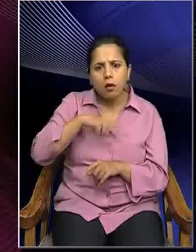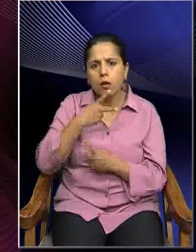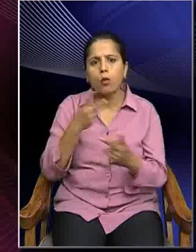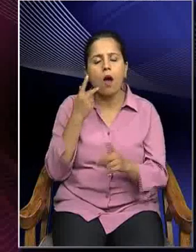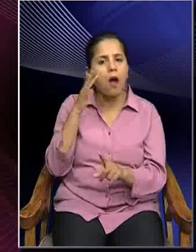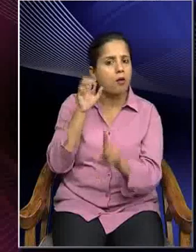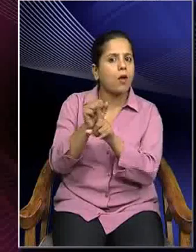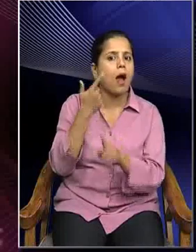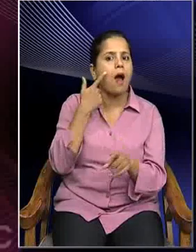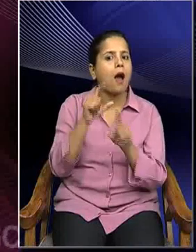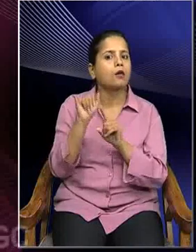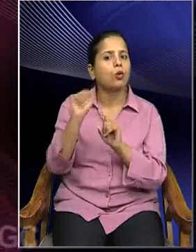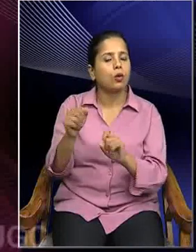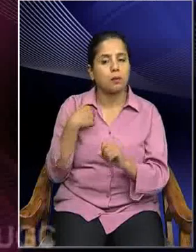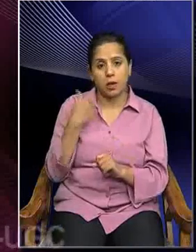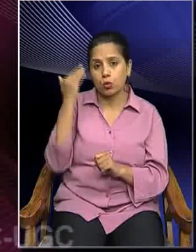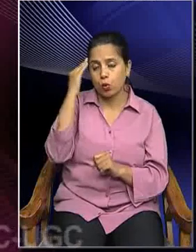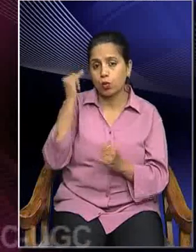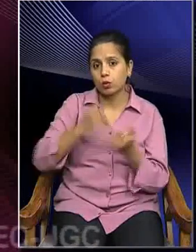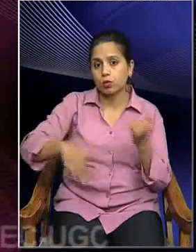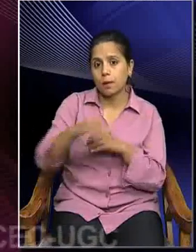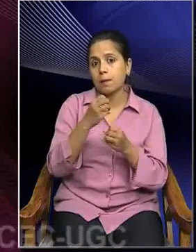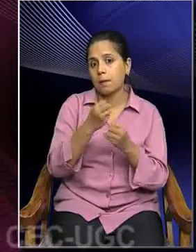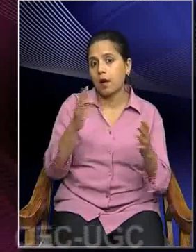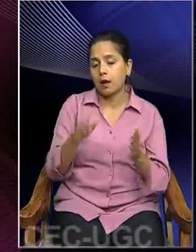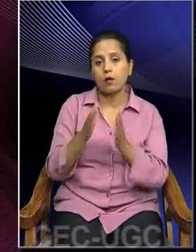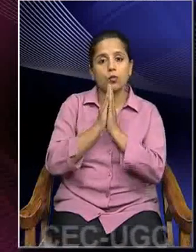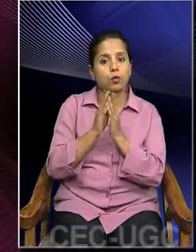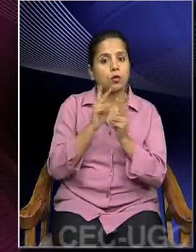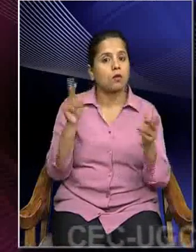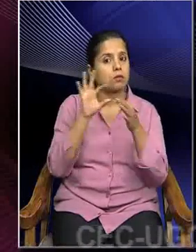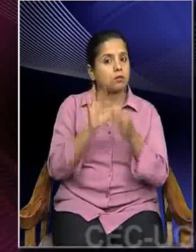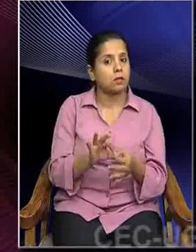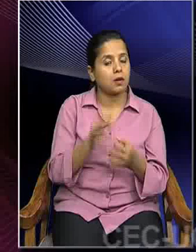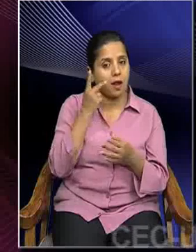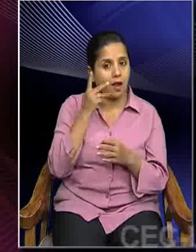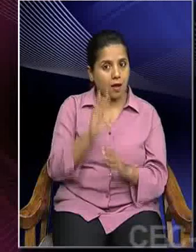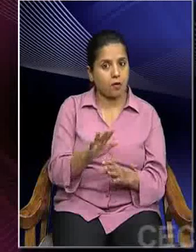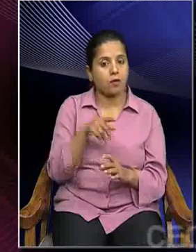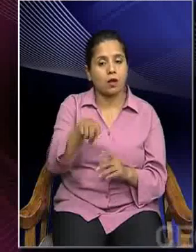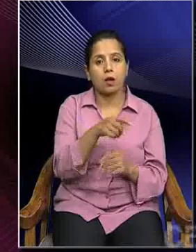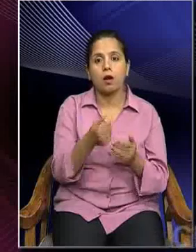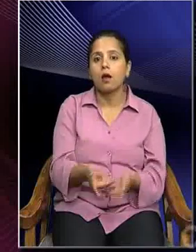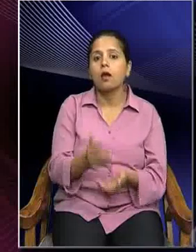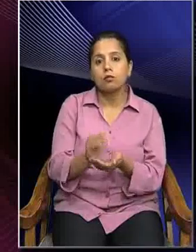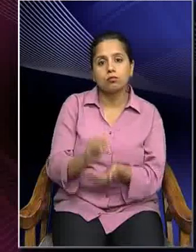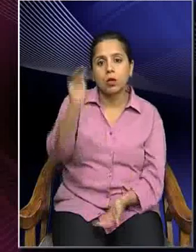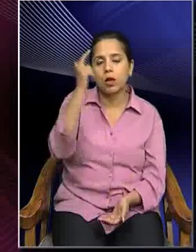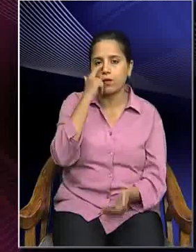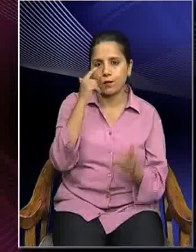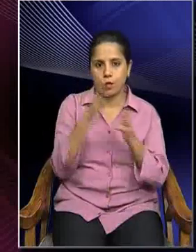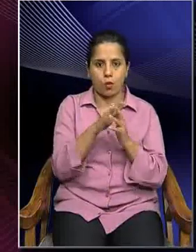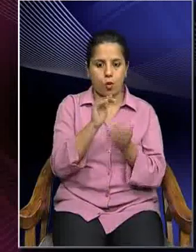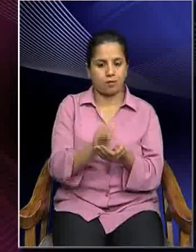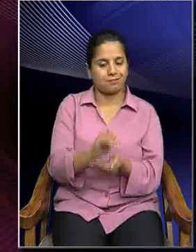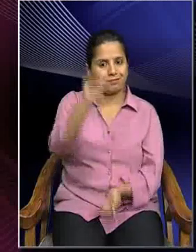know in many society, they are ritual associated with the growing up of girls. So when